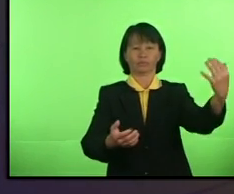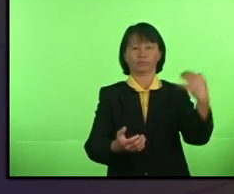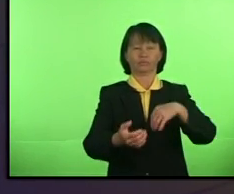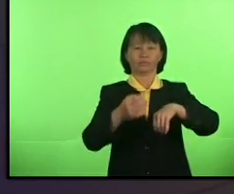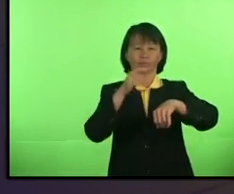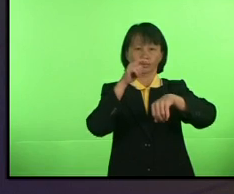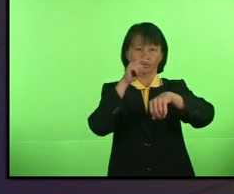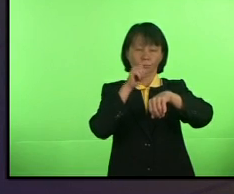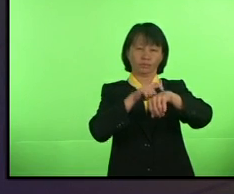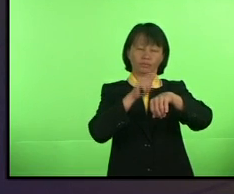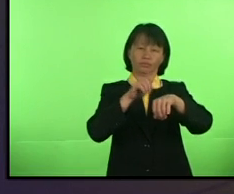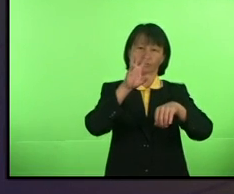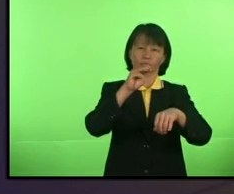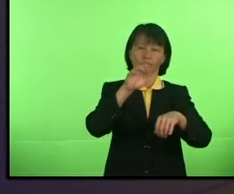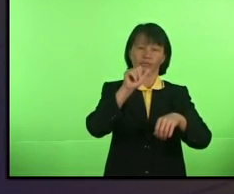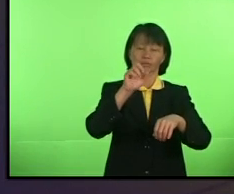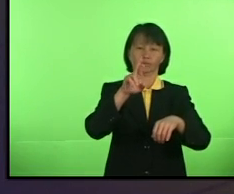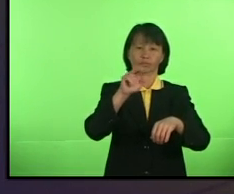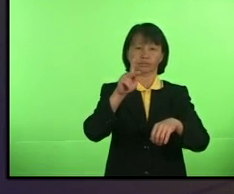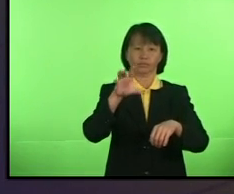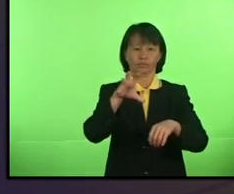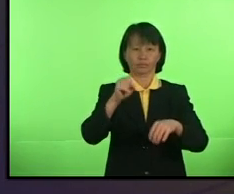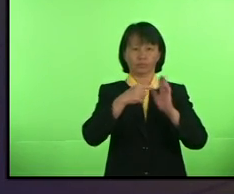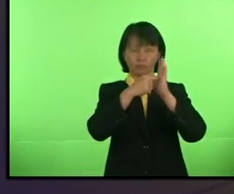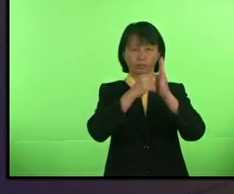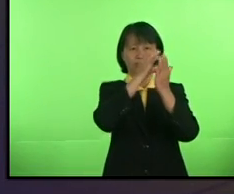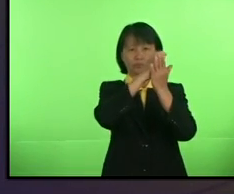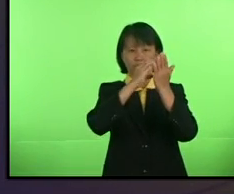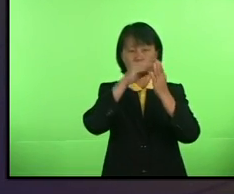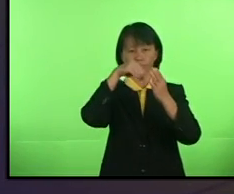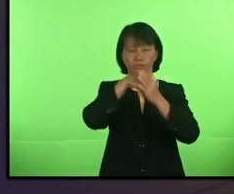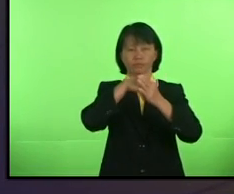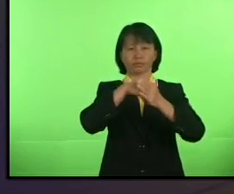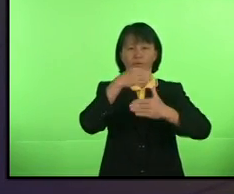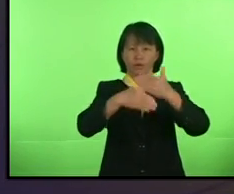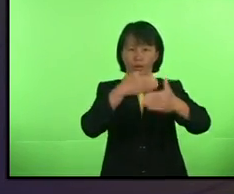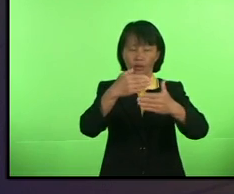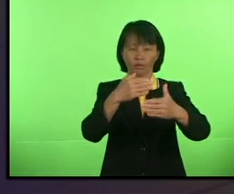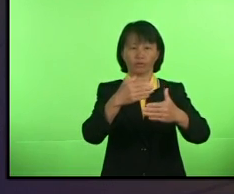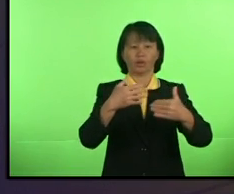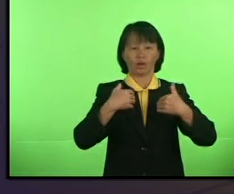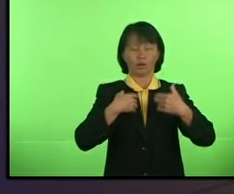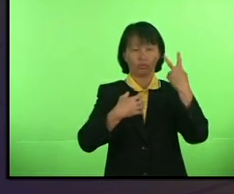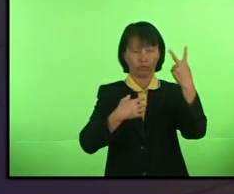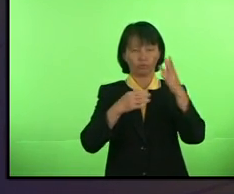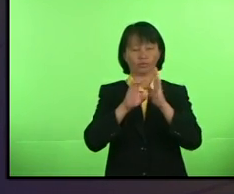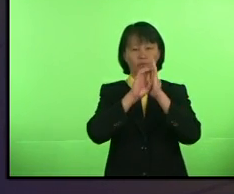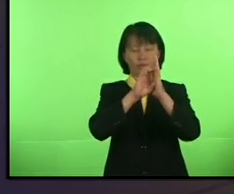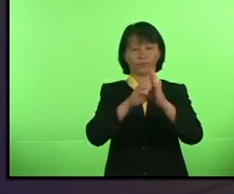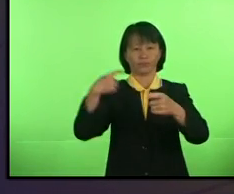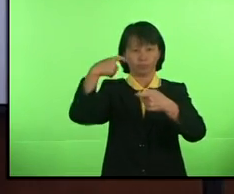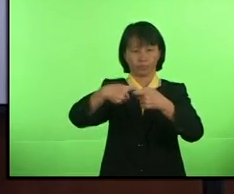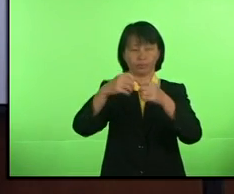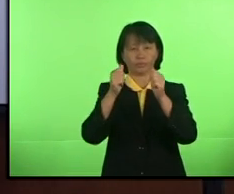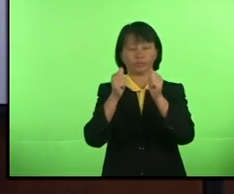time markers are usually used to begin each paragraph to show the processes involved. So here are 2 examples of essay topics